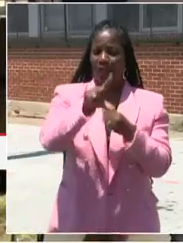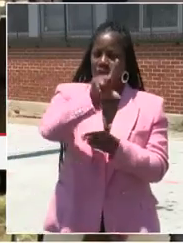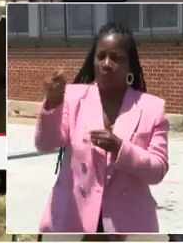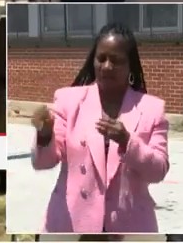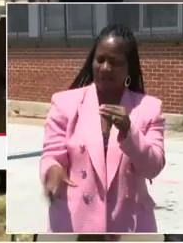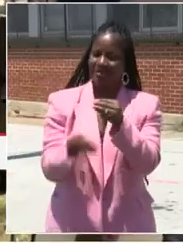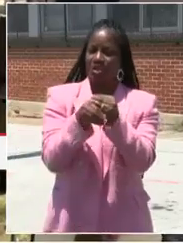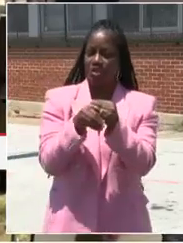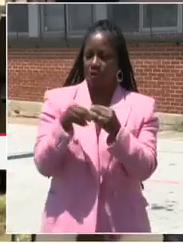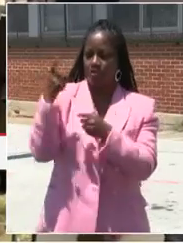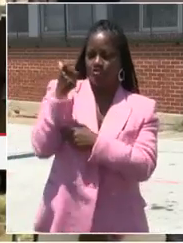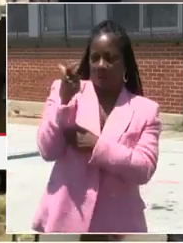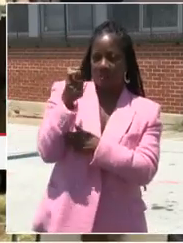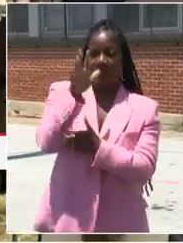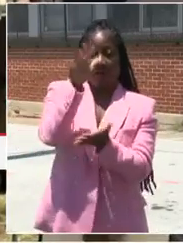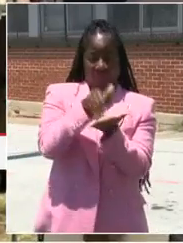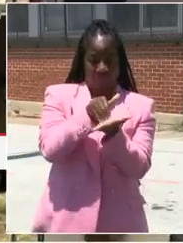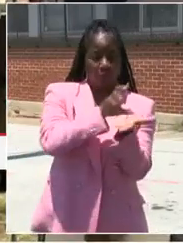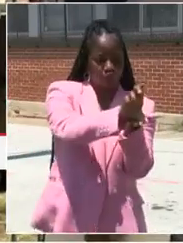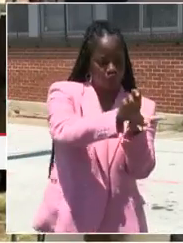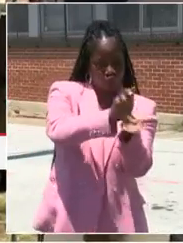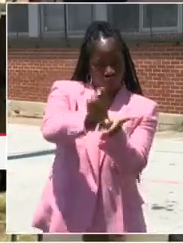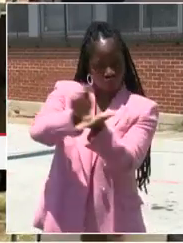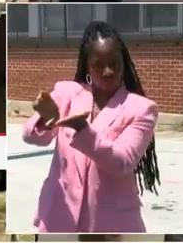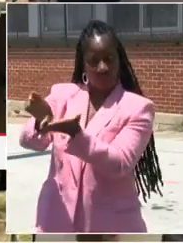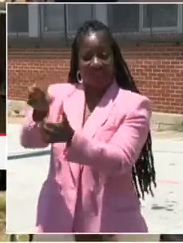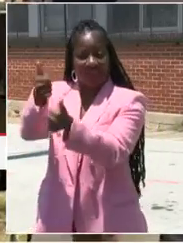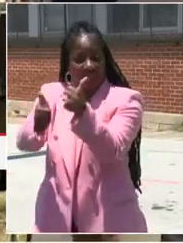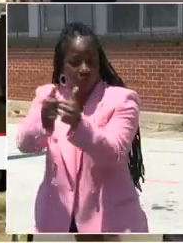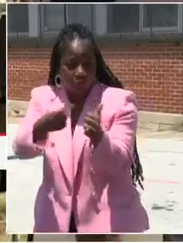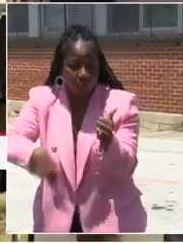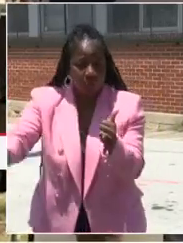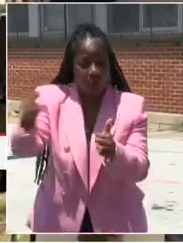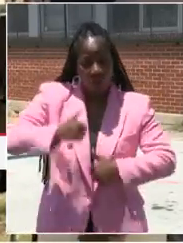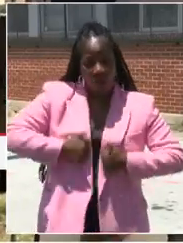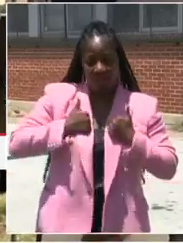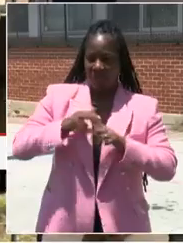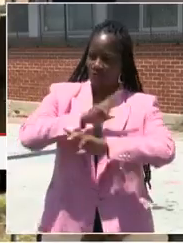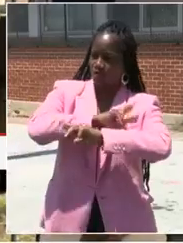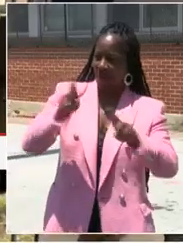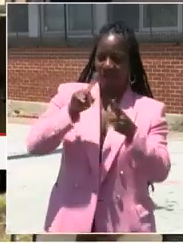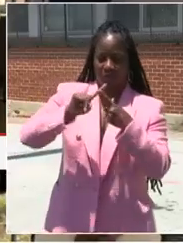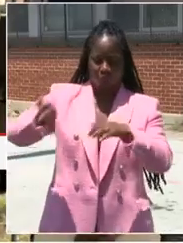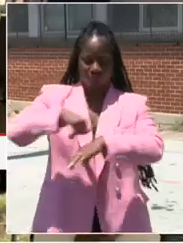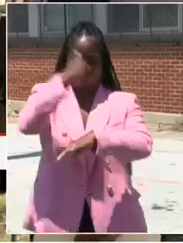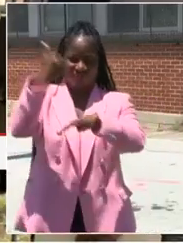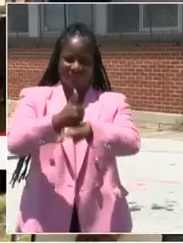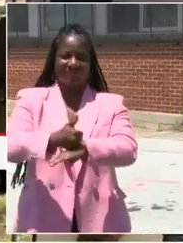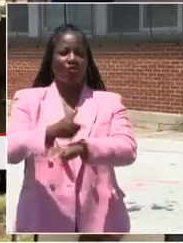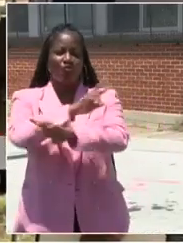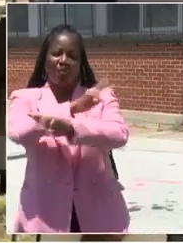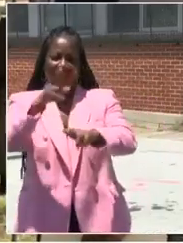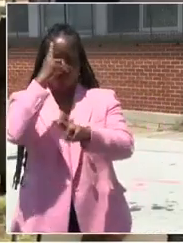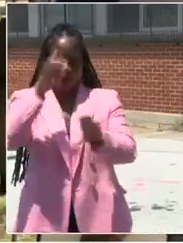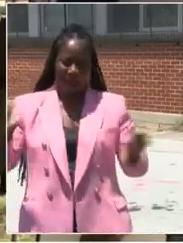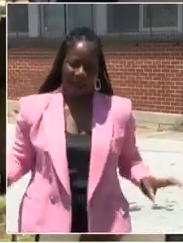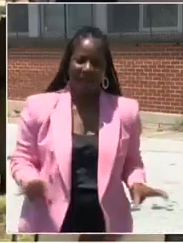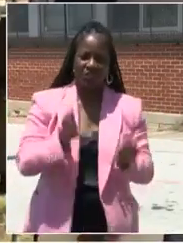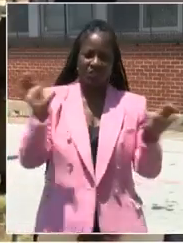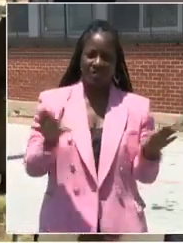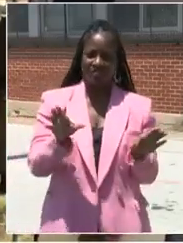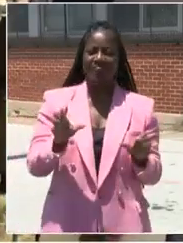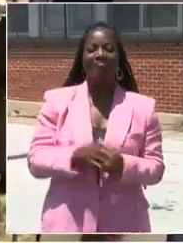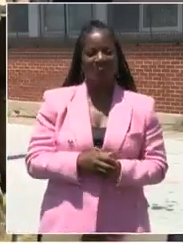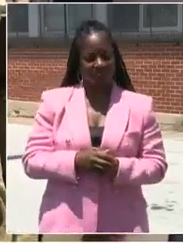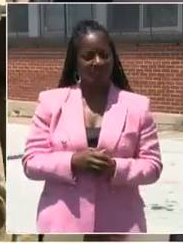grants, $5,000 each, to residents who are ready to put their ideas into action. I also want